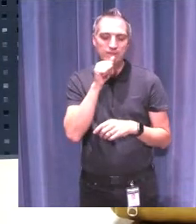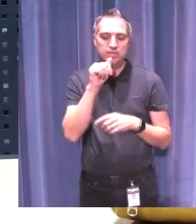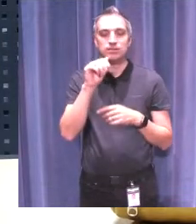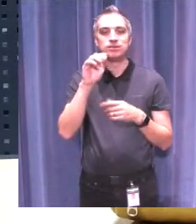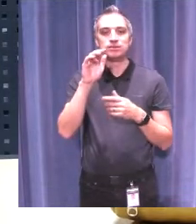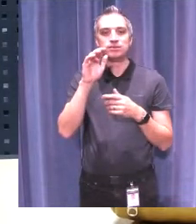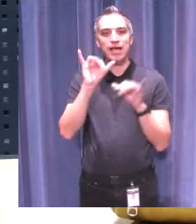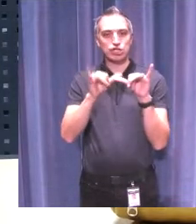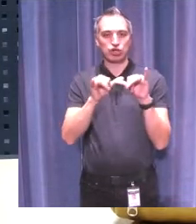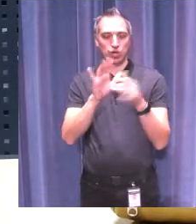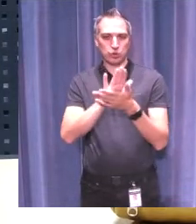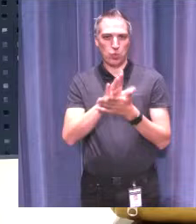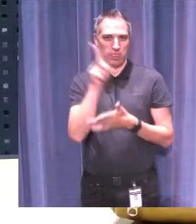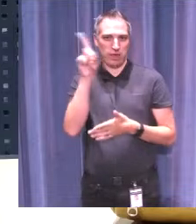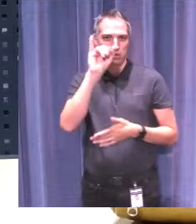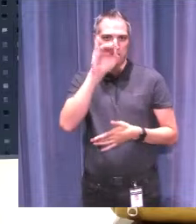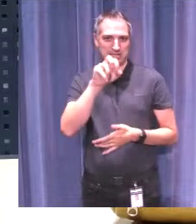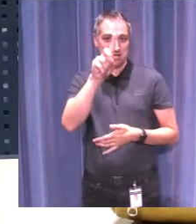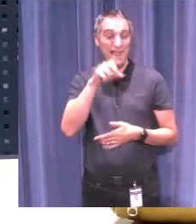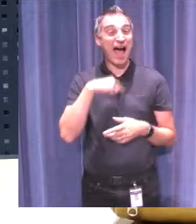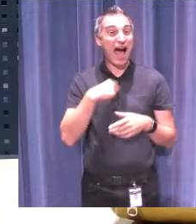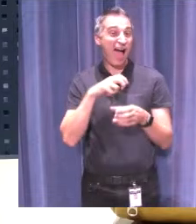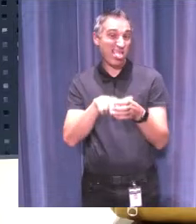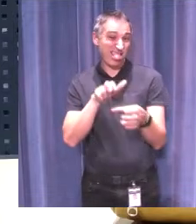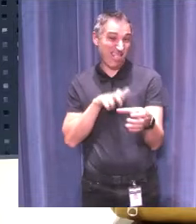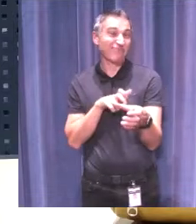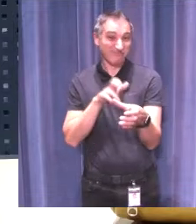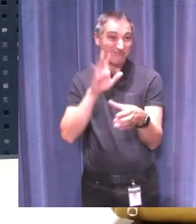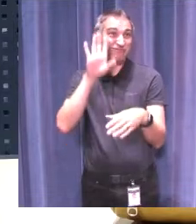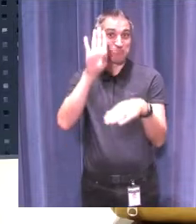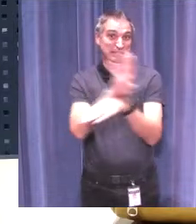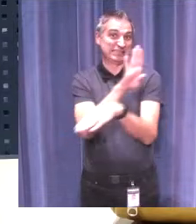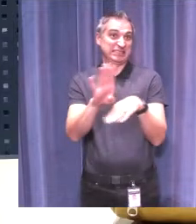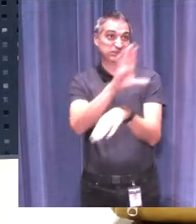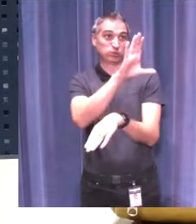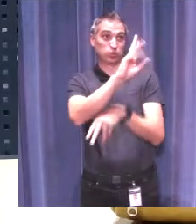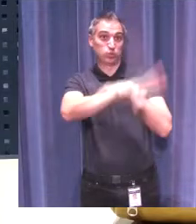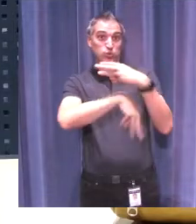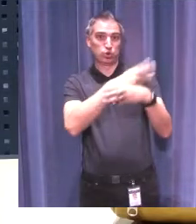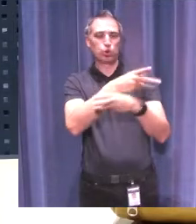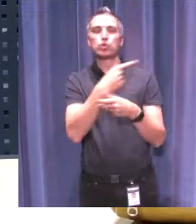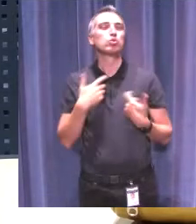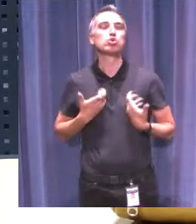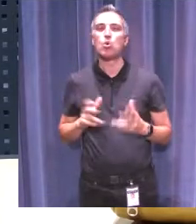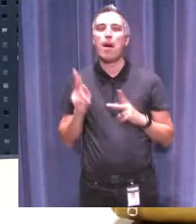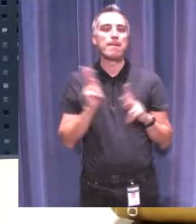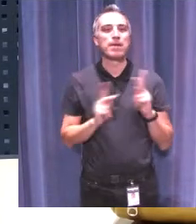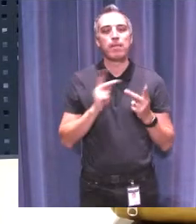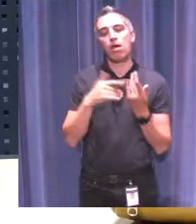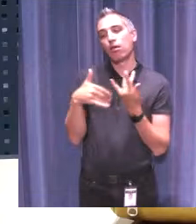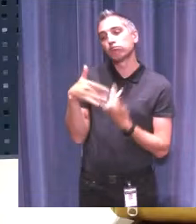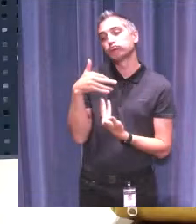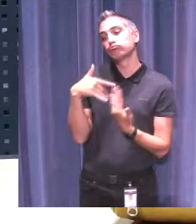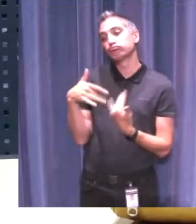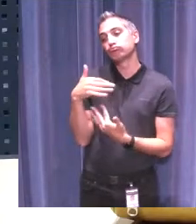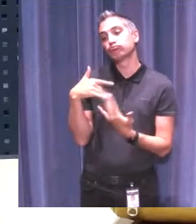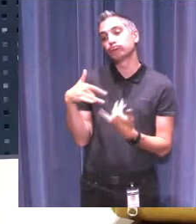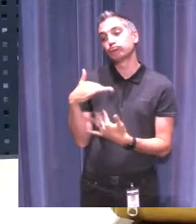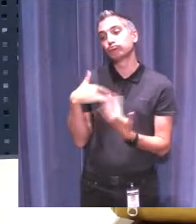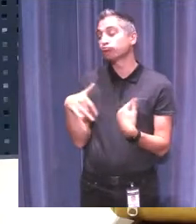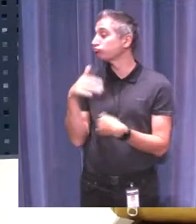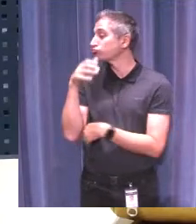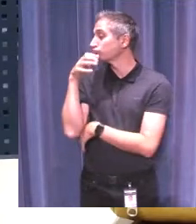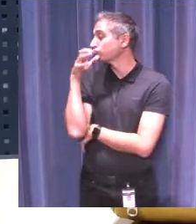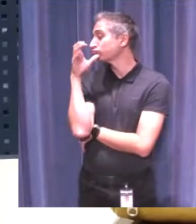industry. You don't want too many people hanging around, not doing a job, not having anything